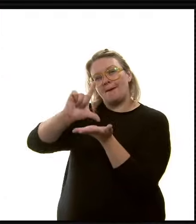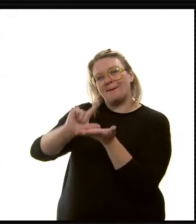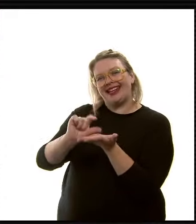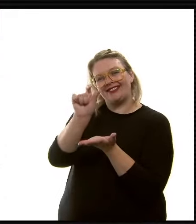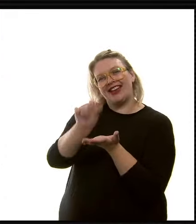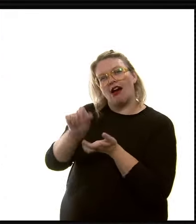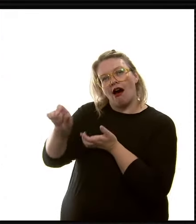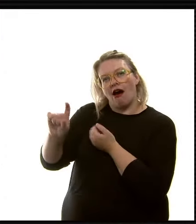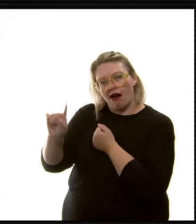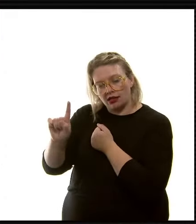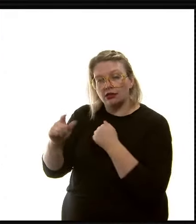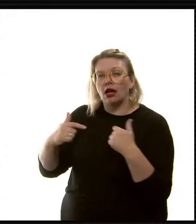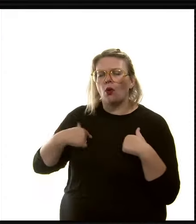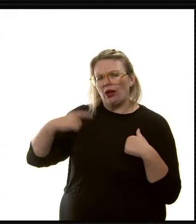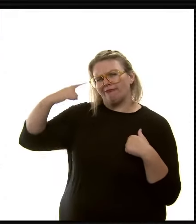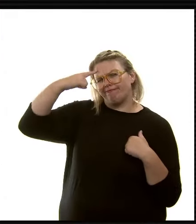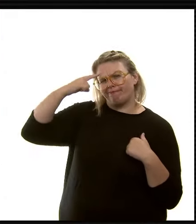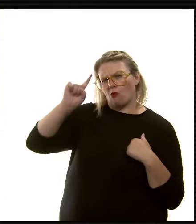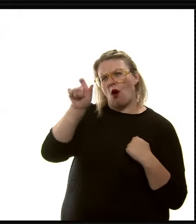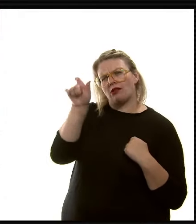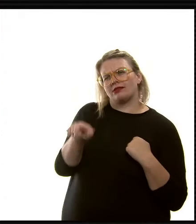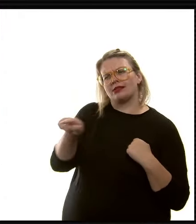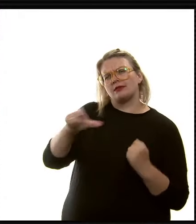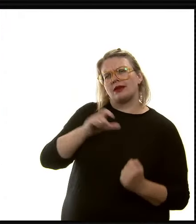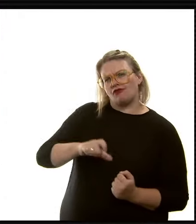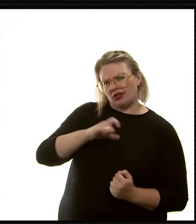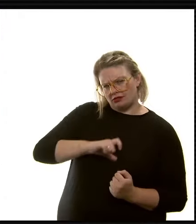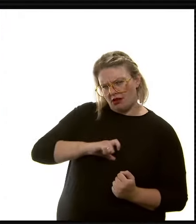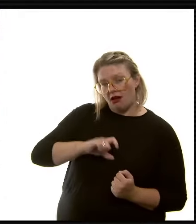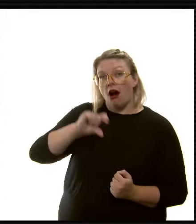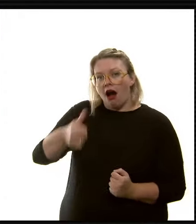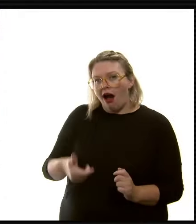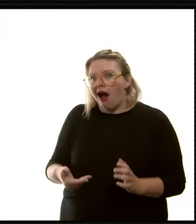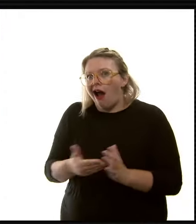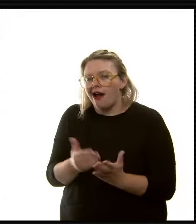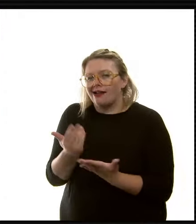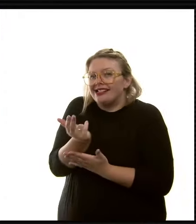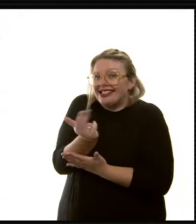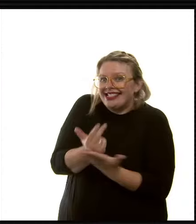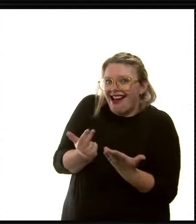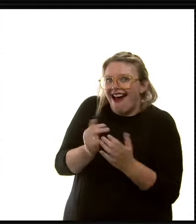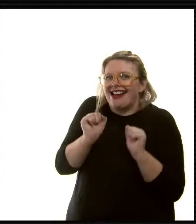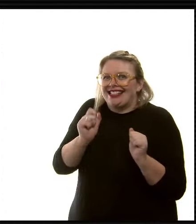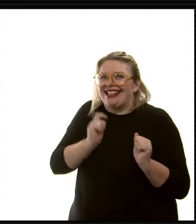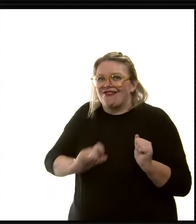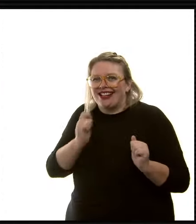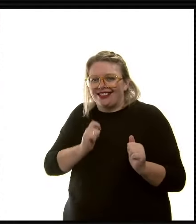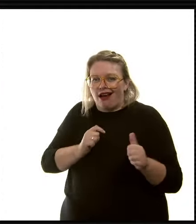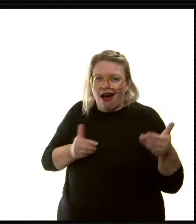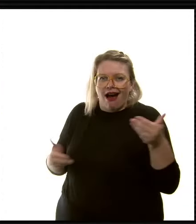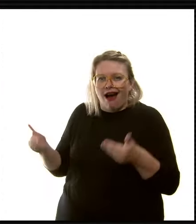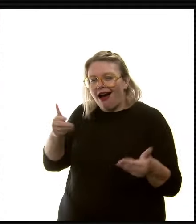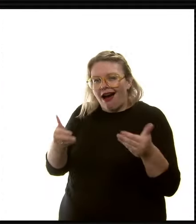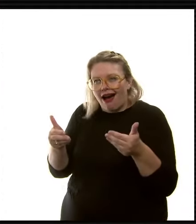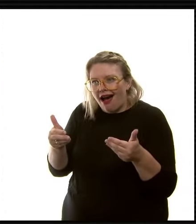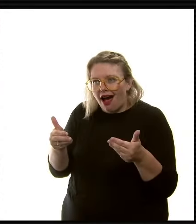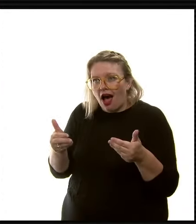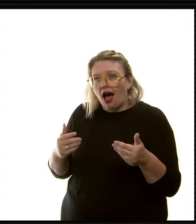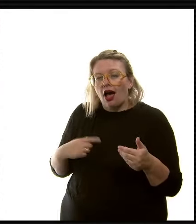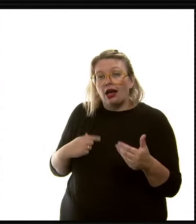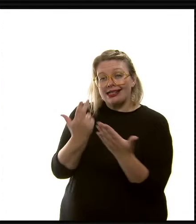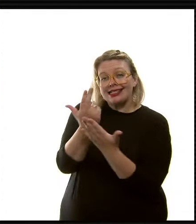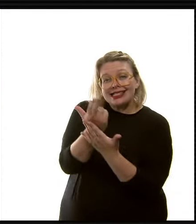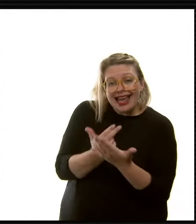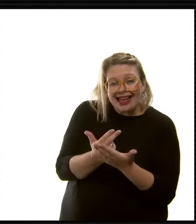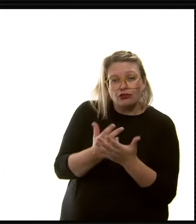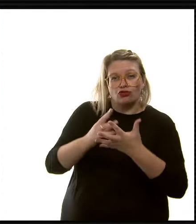out what the character is going to be, we get to the fun part of designing the character. So we sketch, we